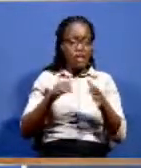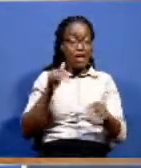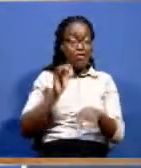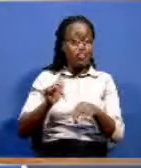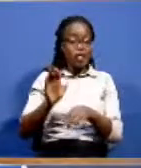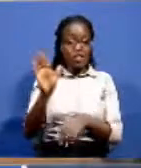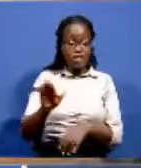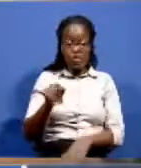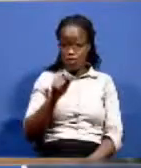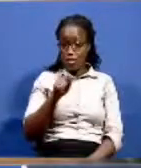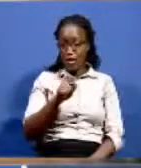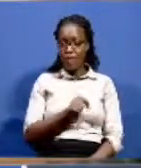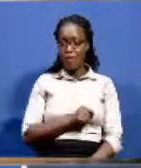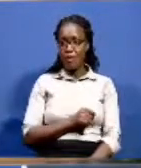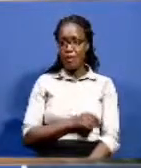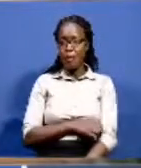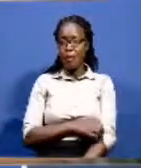the report.